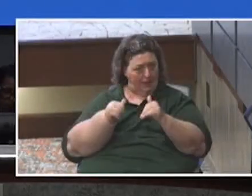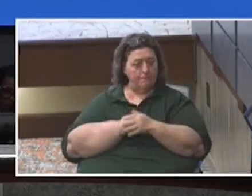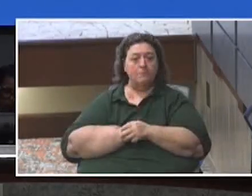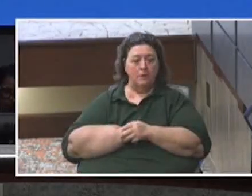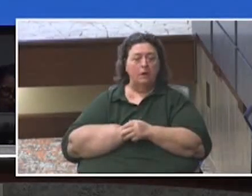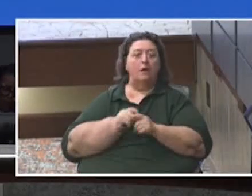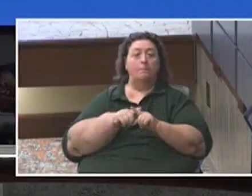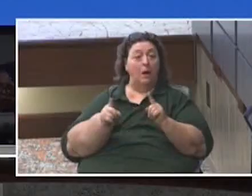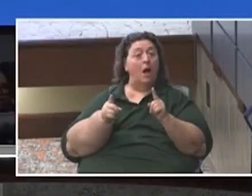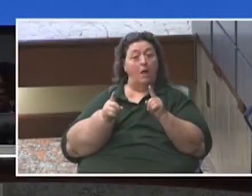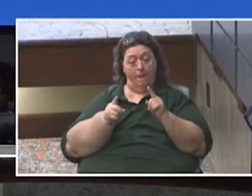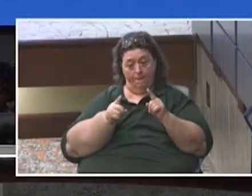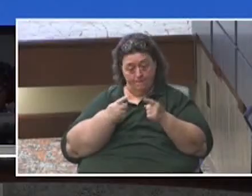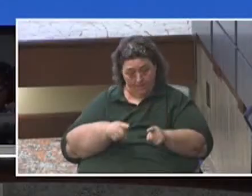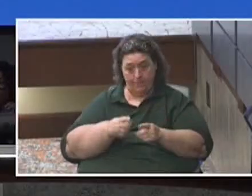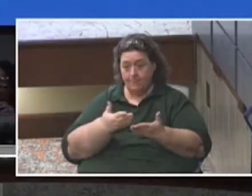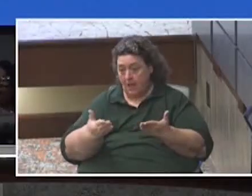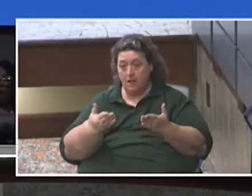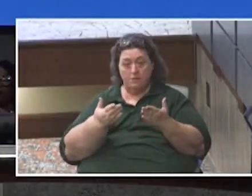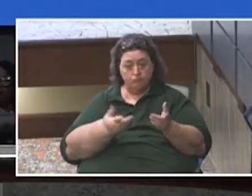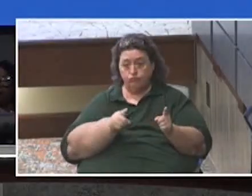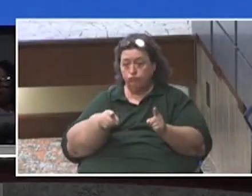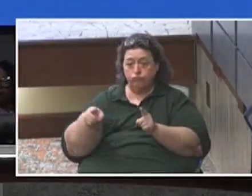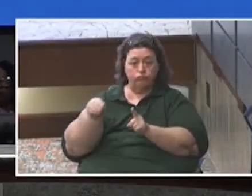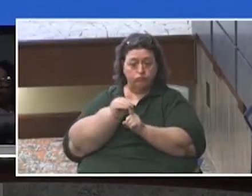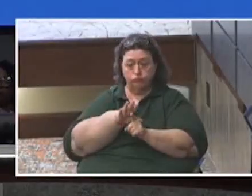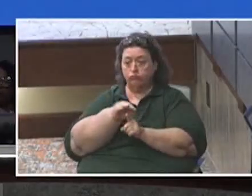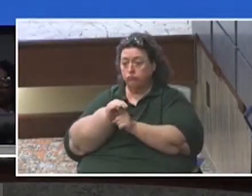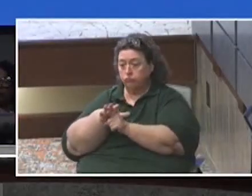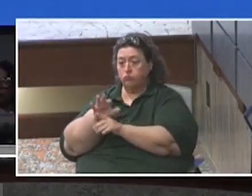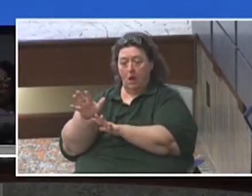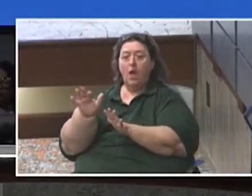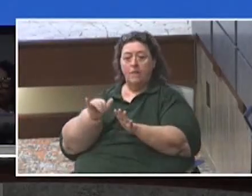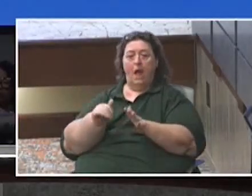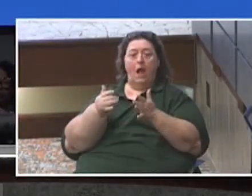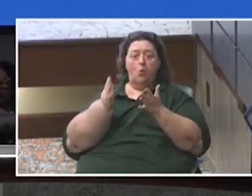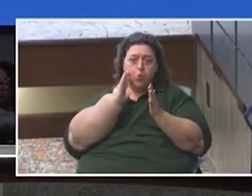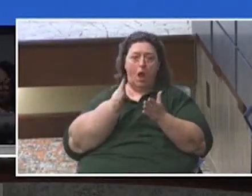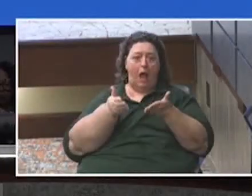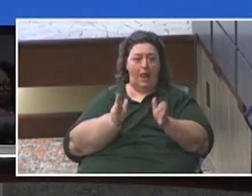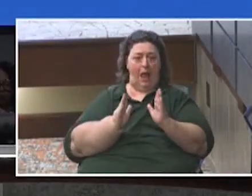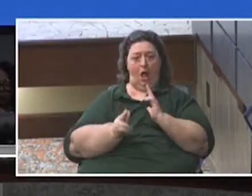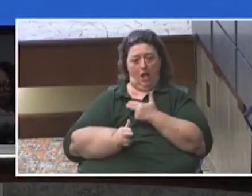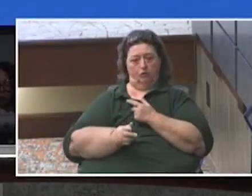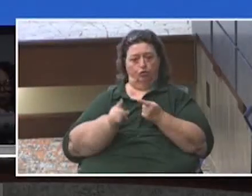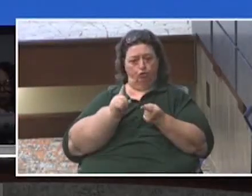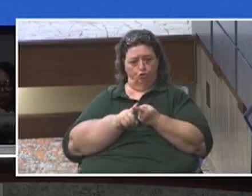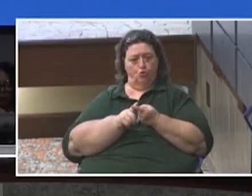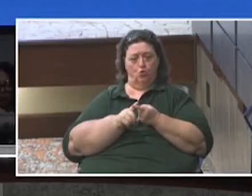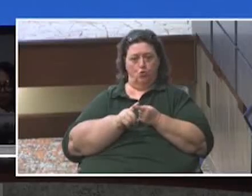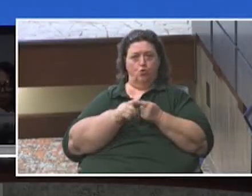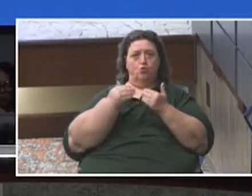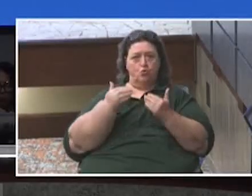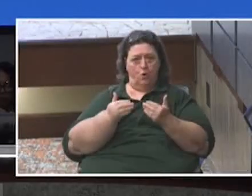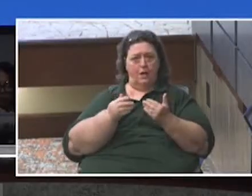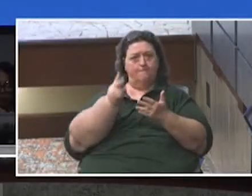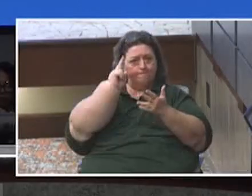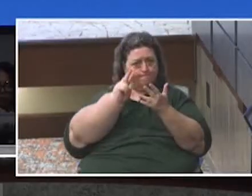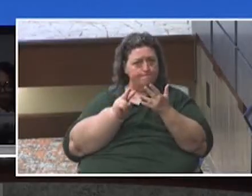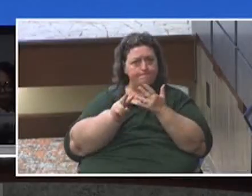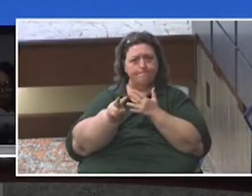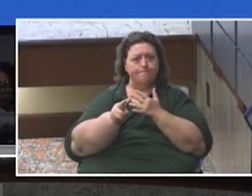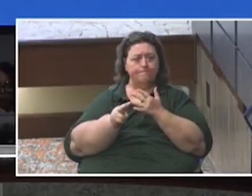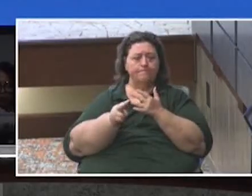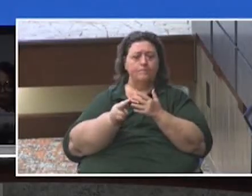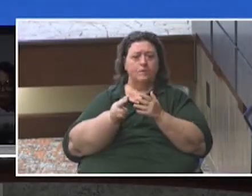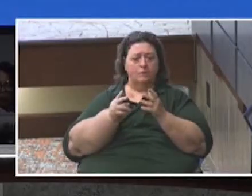all of these exposures. And what this will allow us to do is lock in a scope for the track and field in April. So last